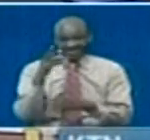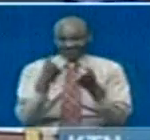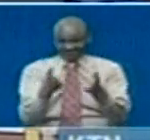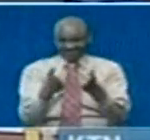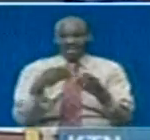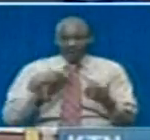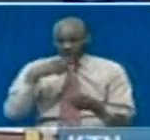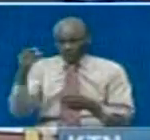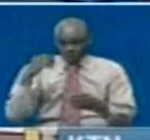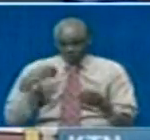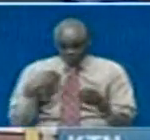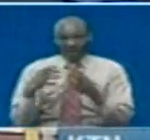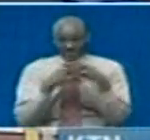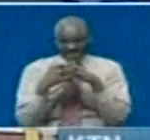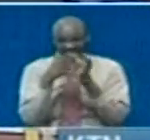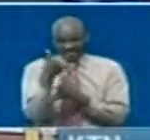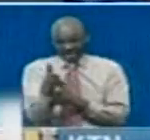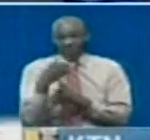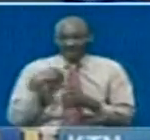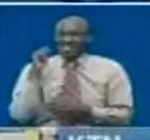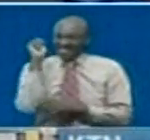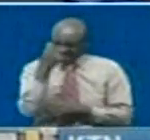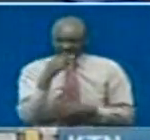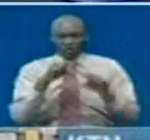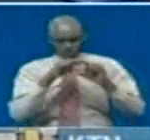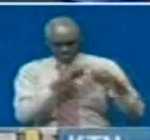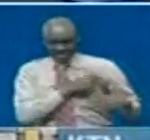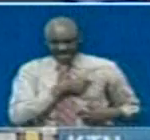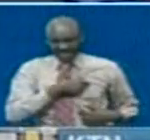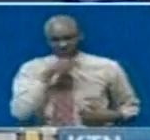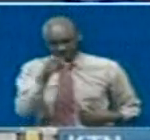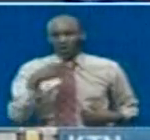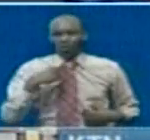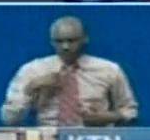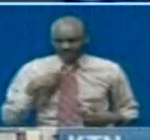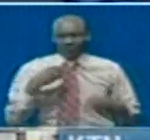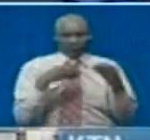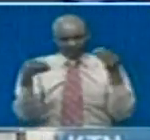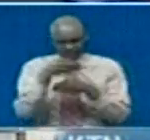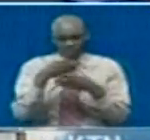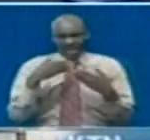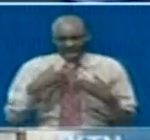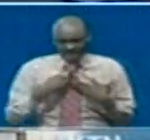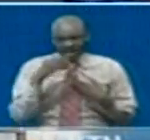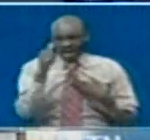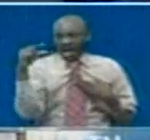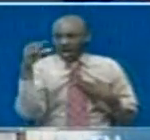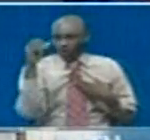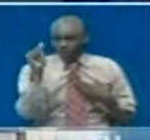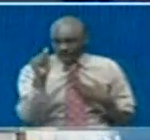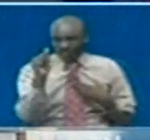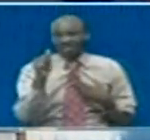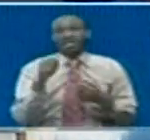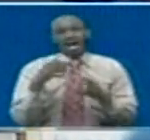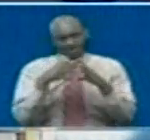Let's now take you to Washington, D.C., where Kenya's delegation is hopeful for an extension of the trade deal famously known as AGOA. U.S.